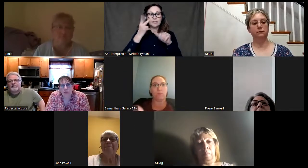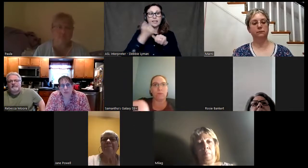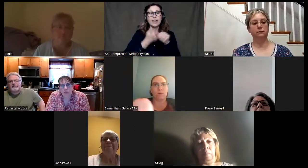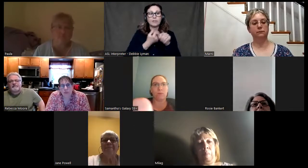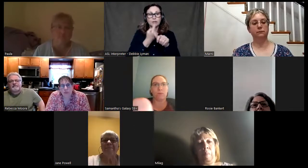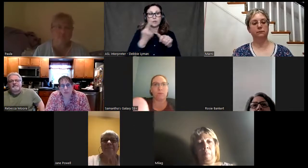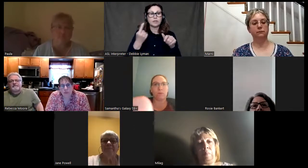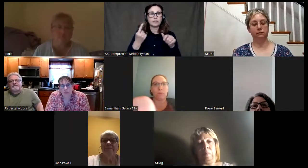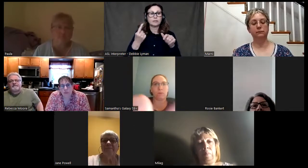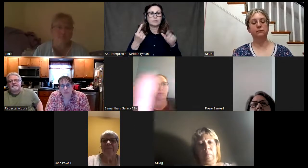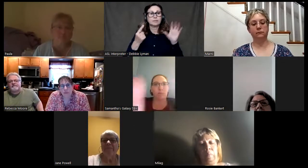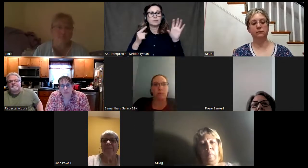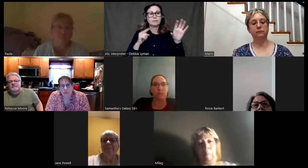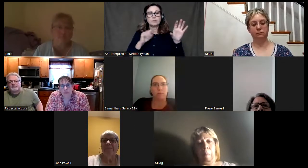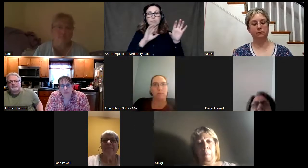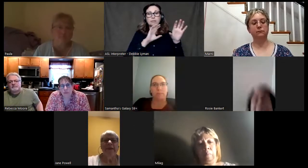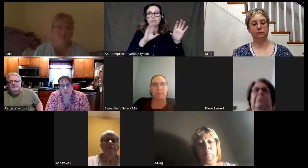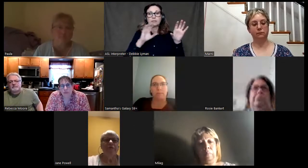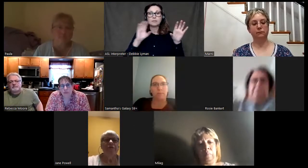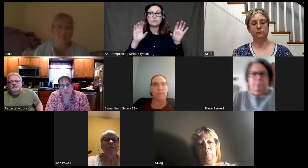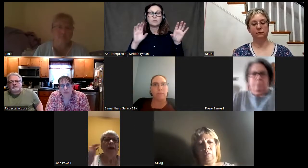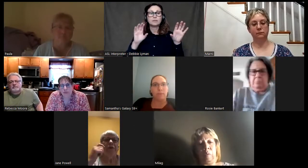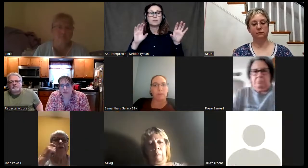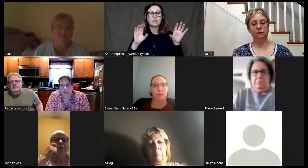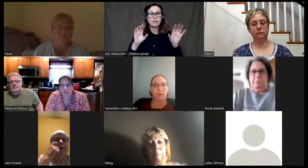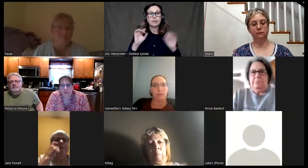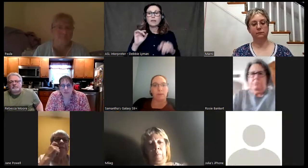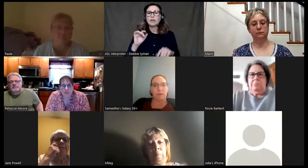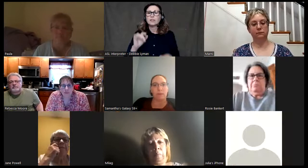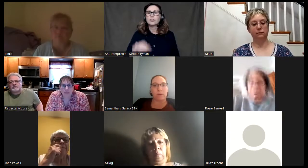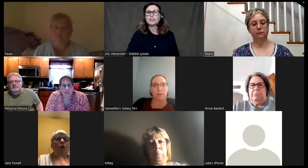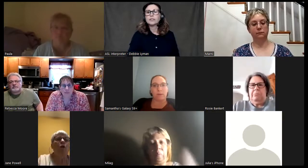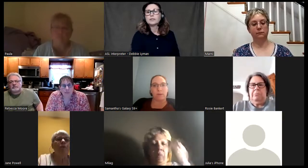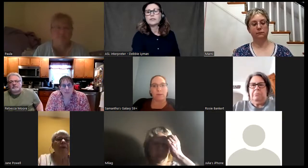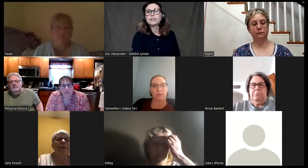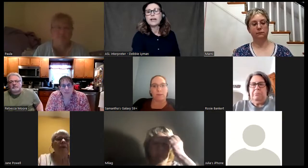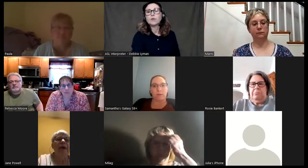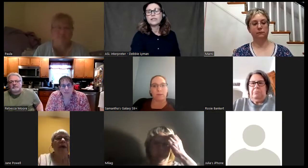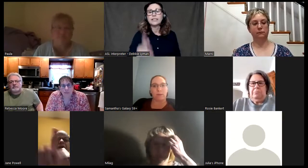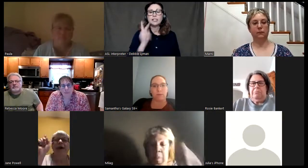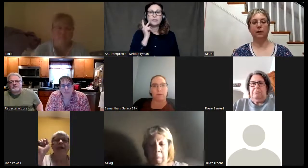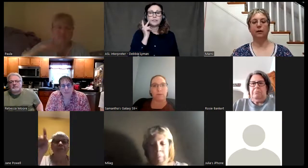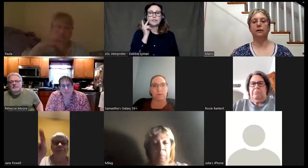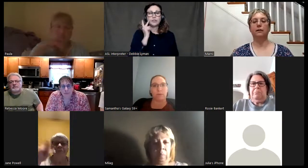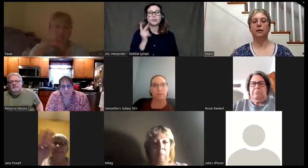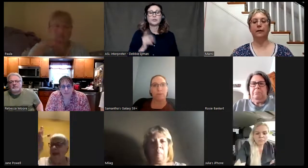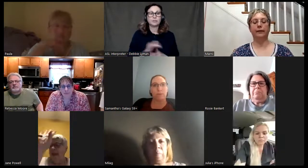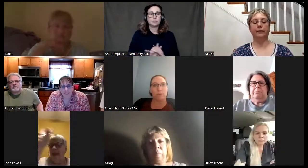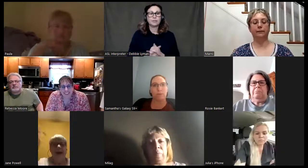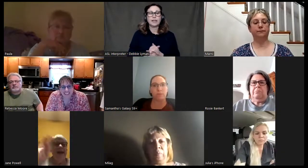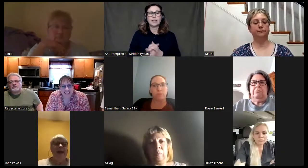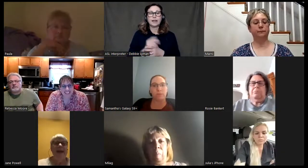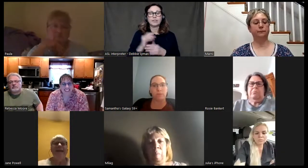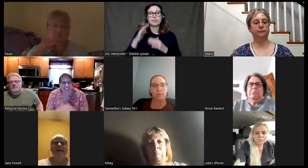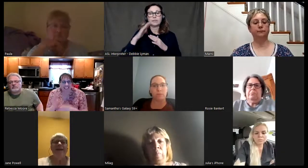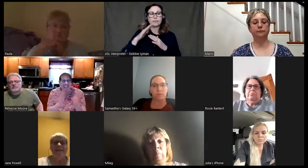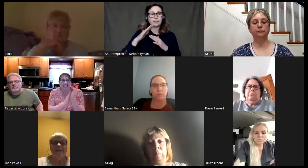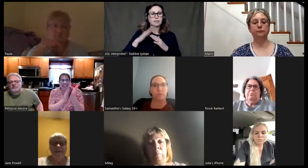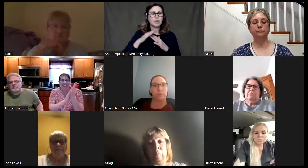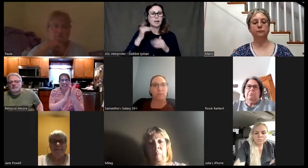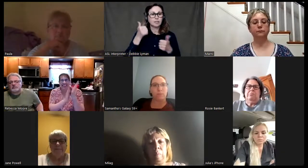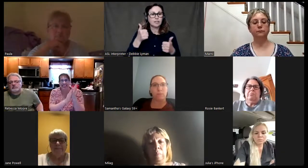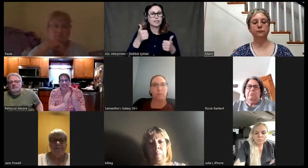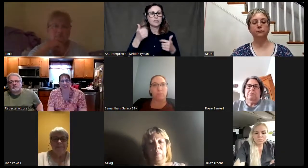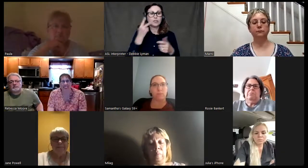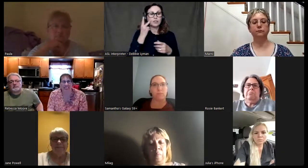can see everyone. How do I do gallery? There Oh, should, yeah, where I it got says it. view. Yeah, I at got the it.